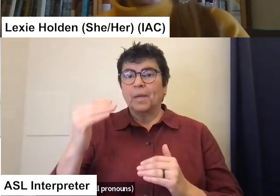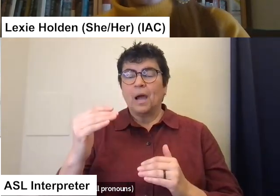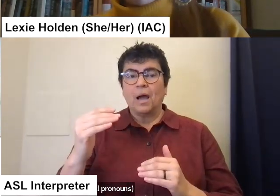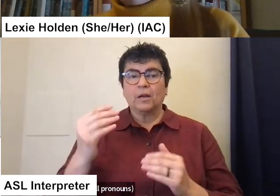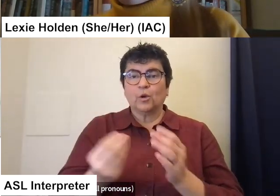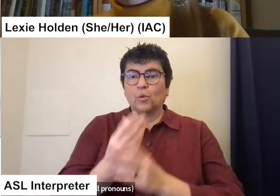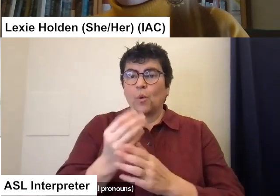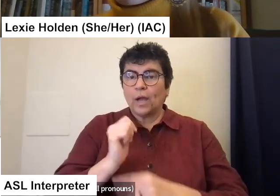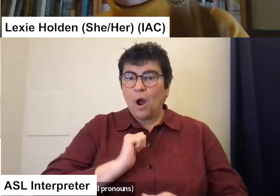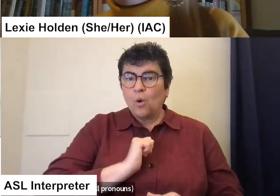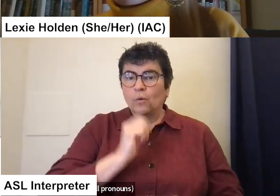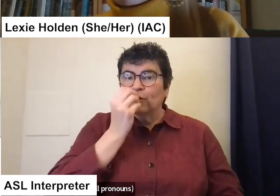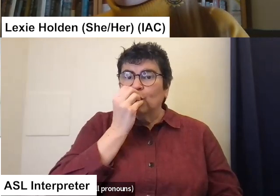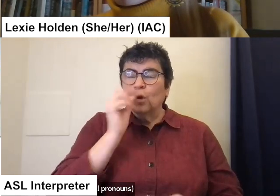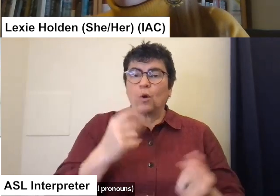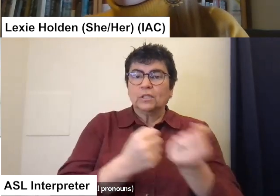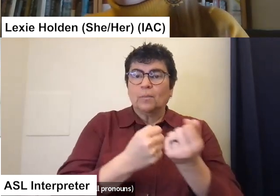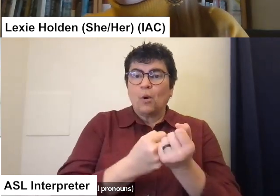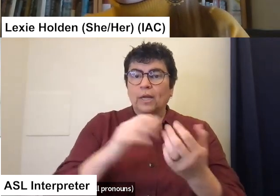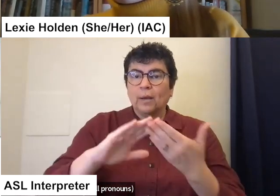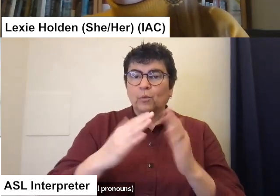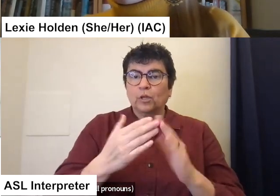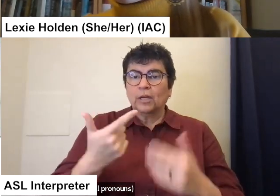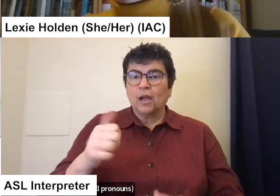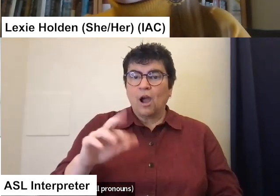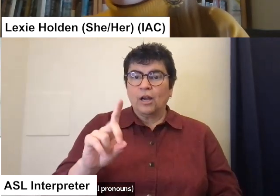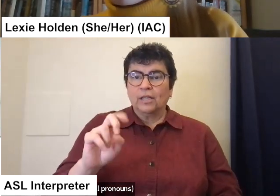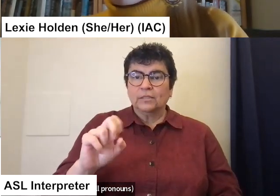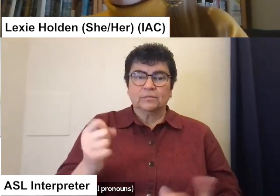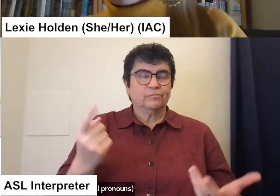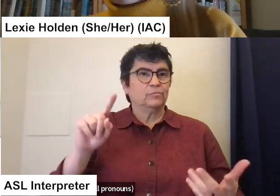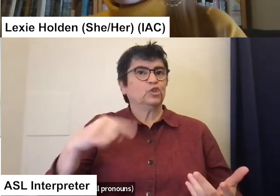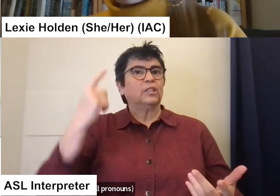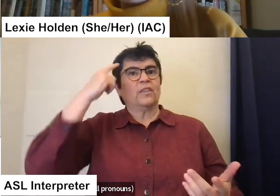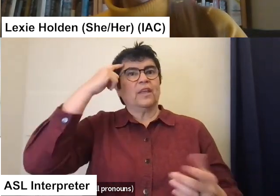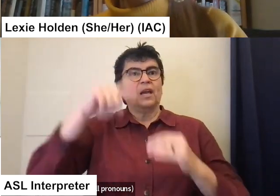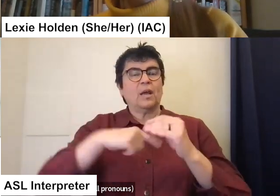beyond growing our own food or supporting community gardens, just thinking about